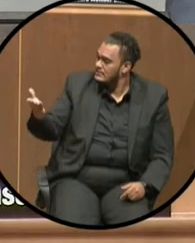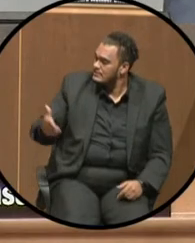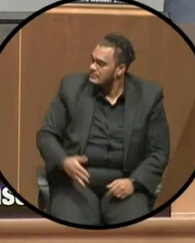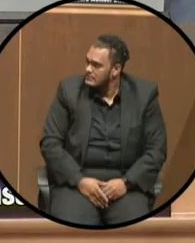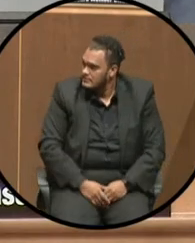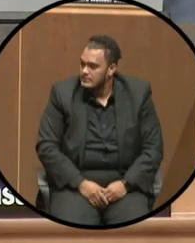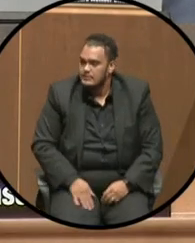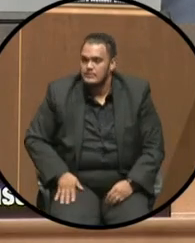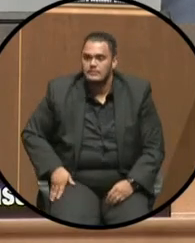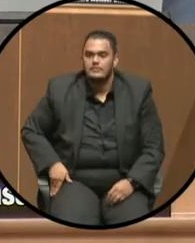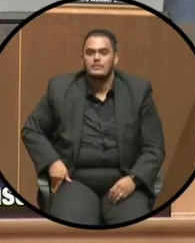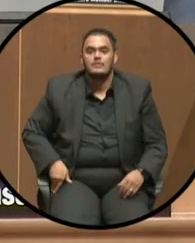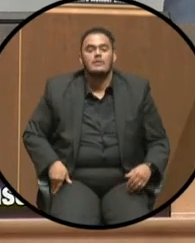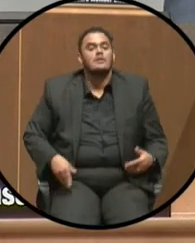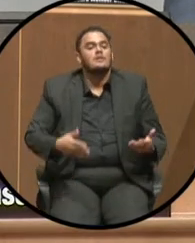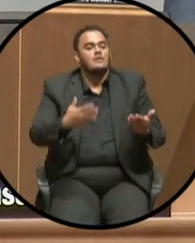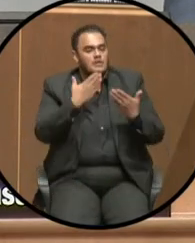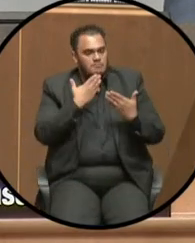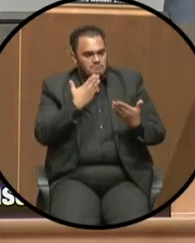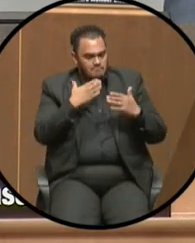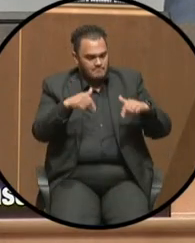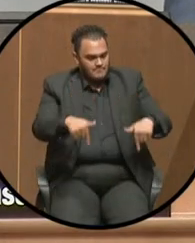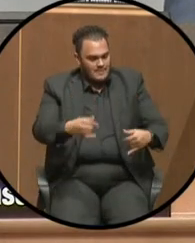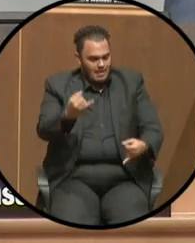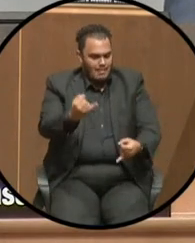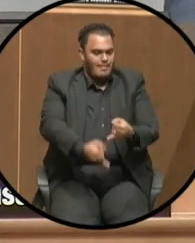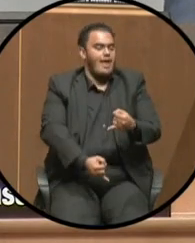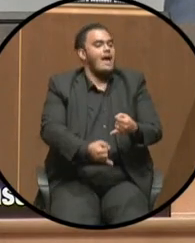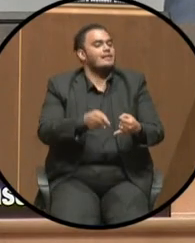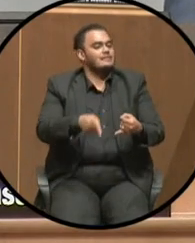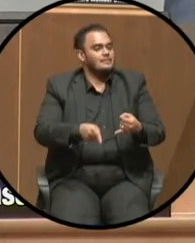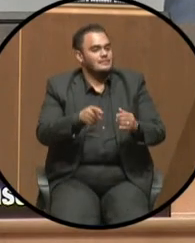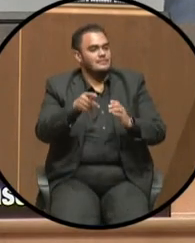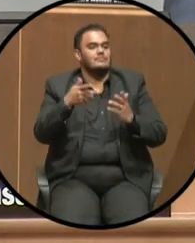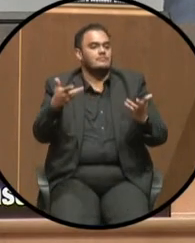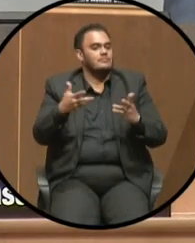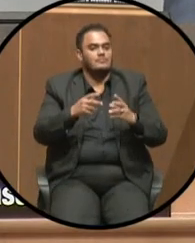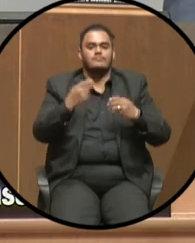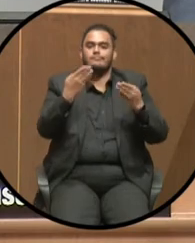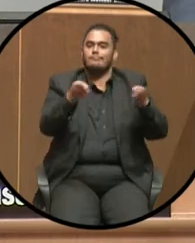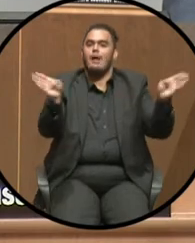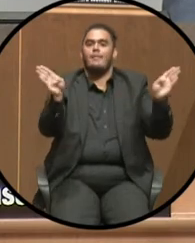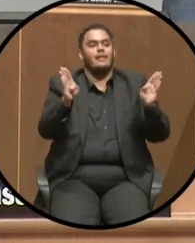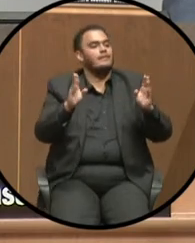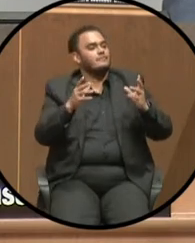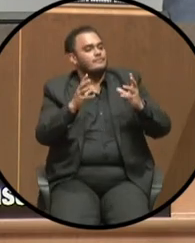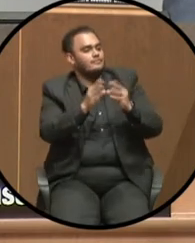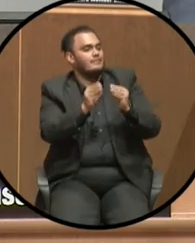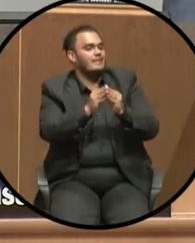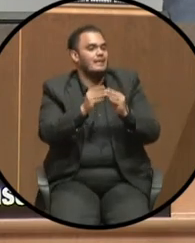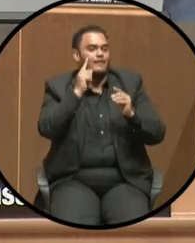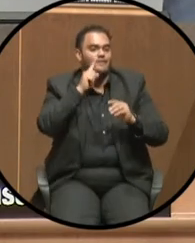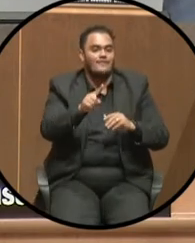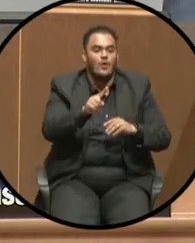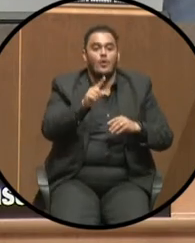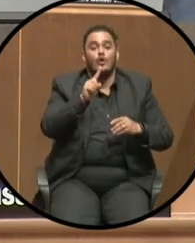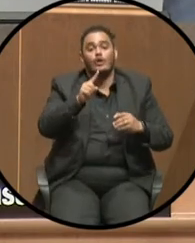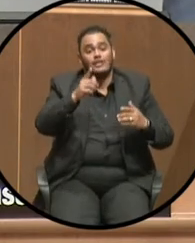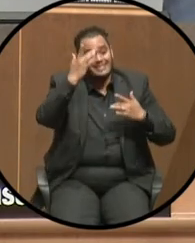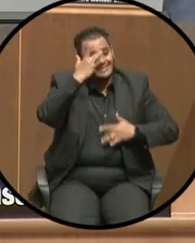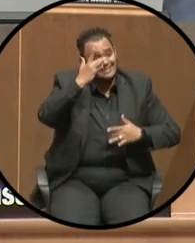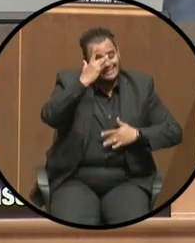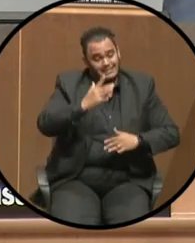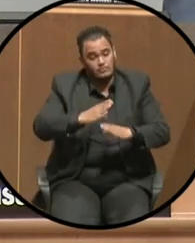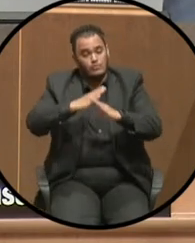Thank you, Madam Chair. This is our final public hearing for policy EBBA, disease prevention, face coverings.